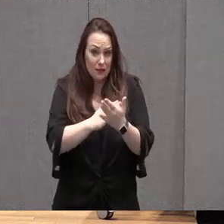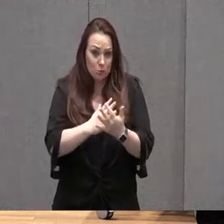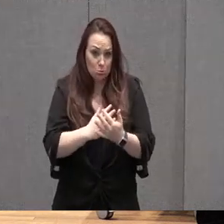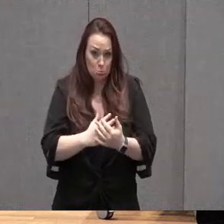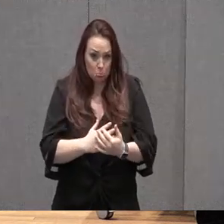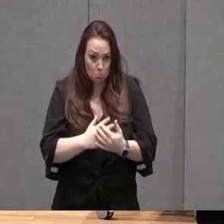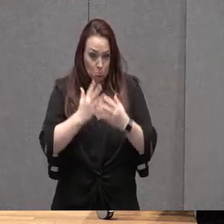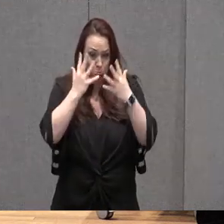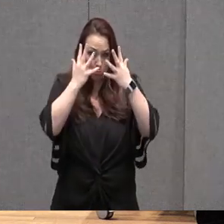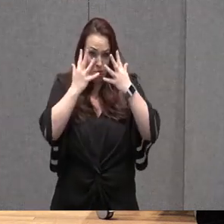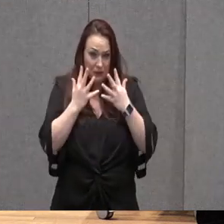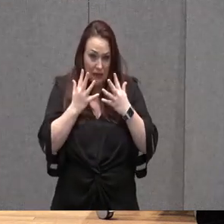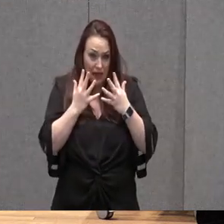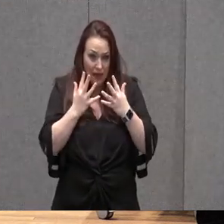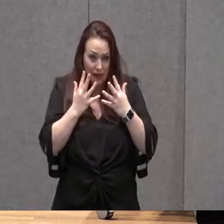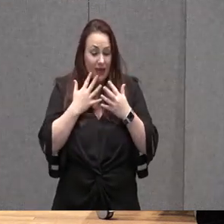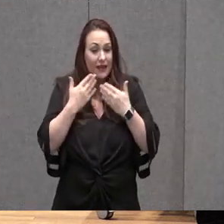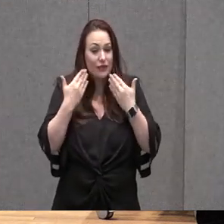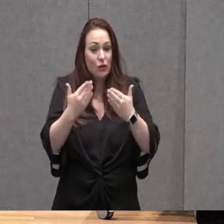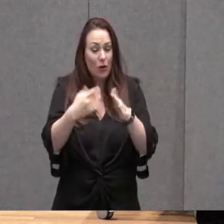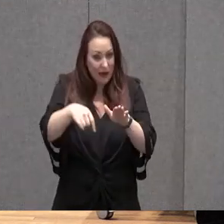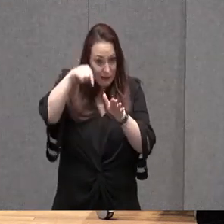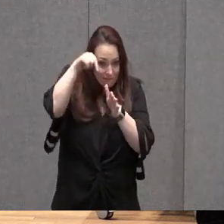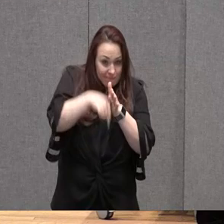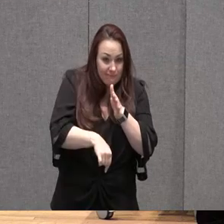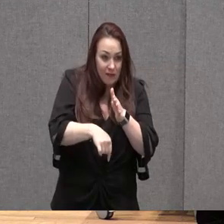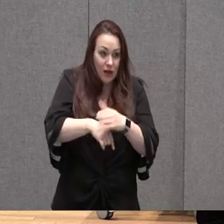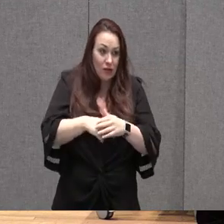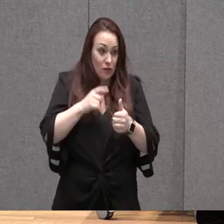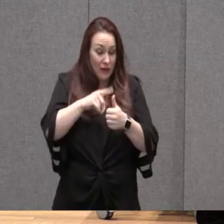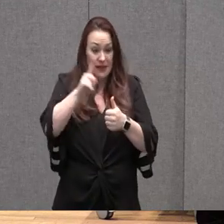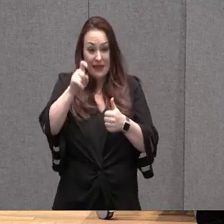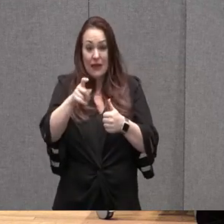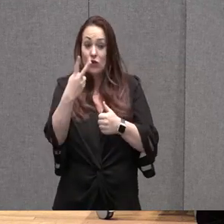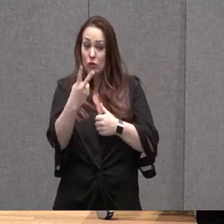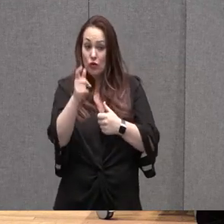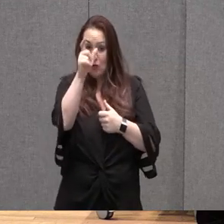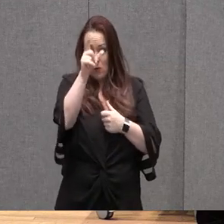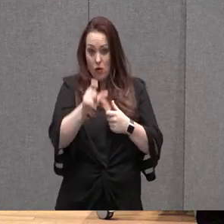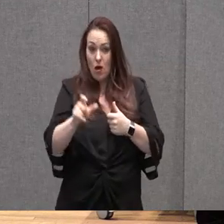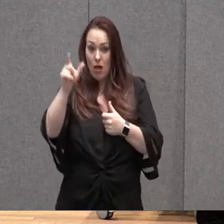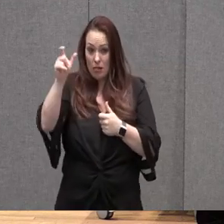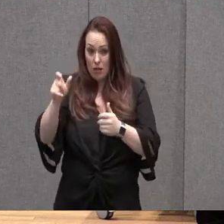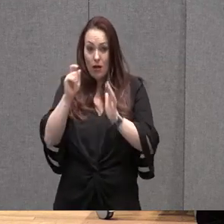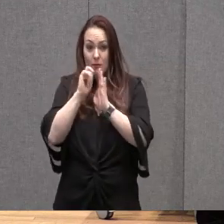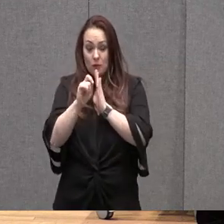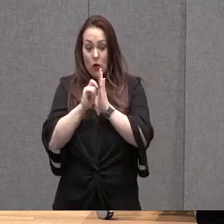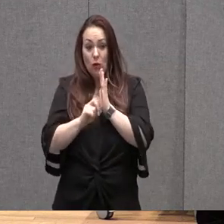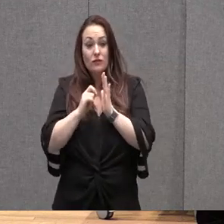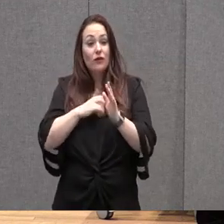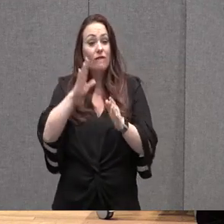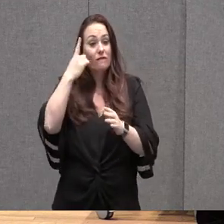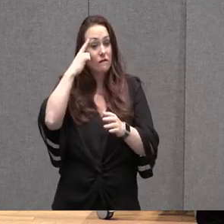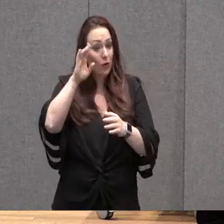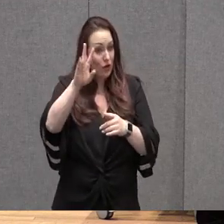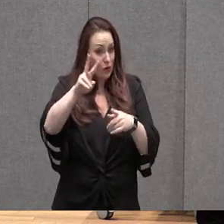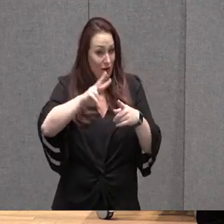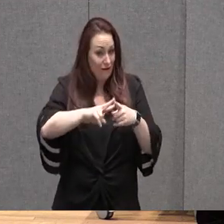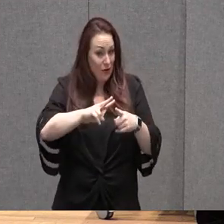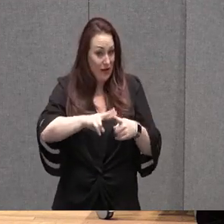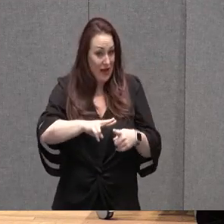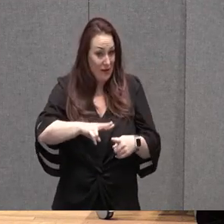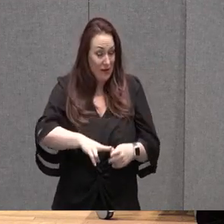let's dig into it. Oh, I like it. Yeah. So we're going to need our two column notes for your vocabulary and